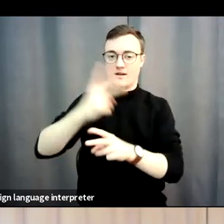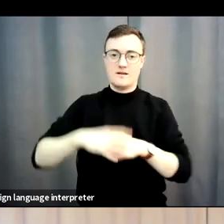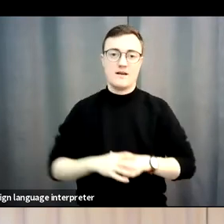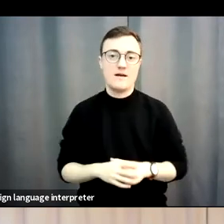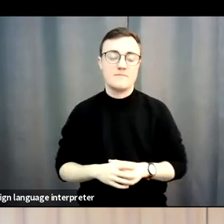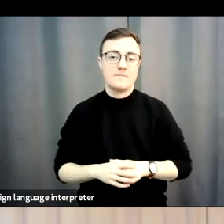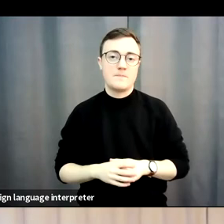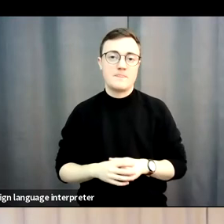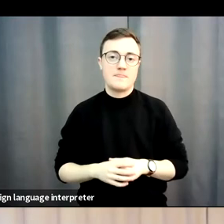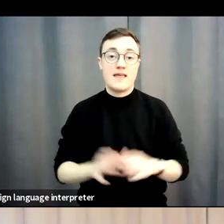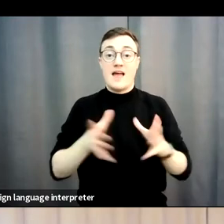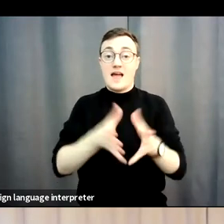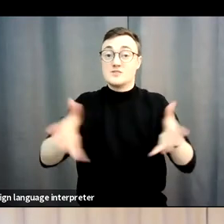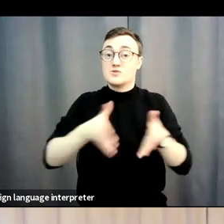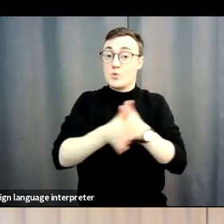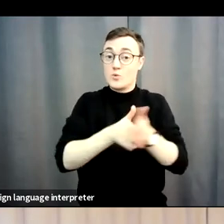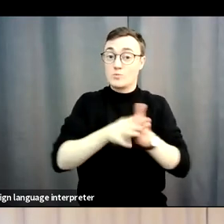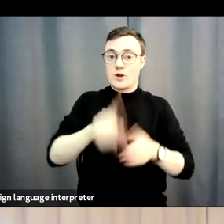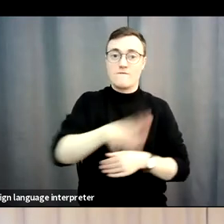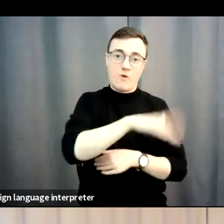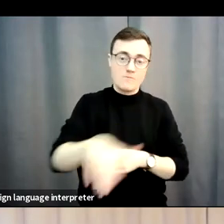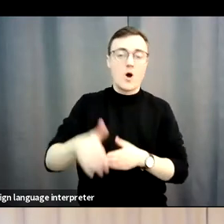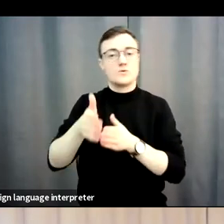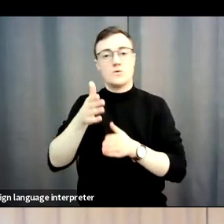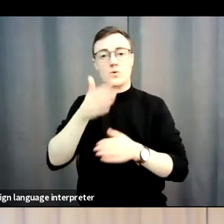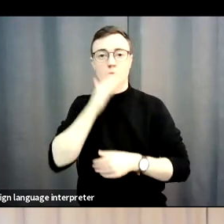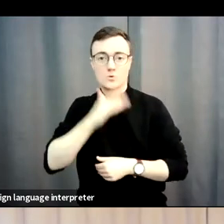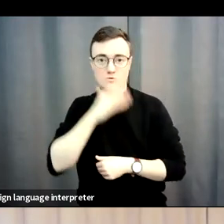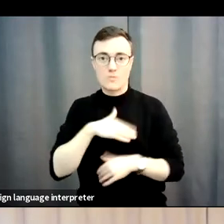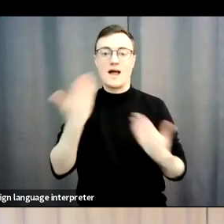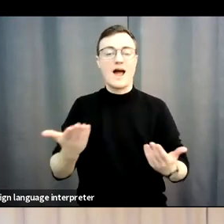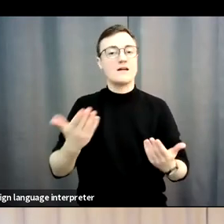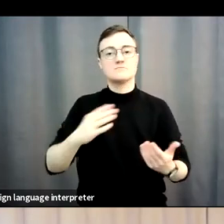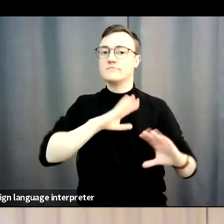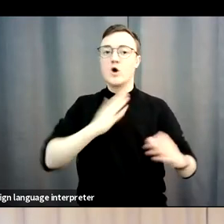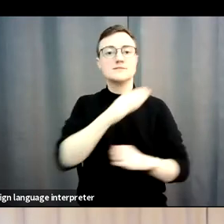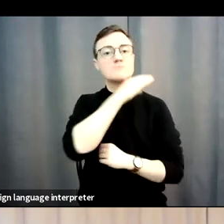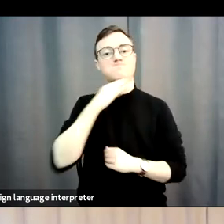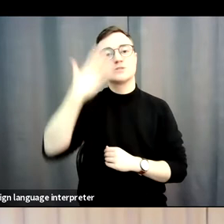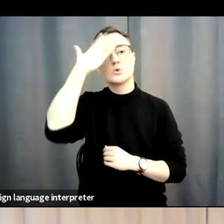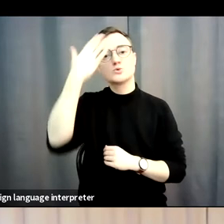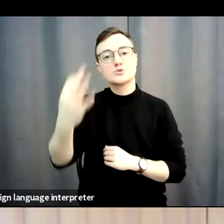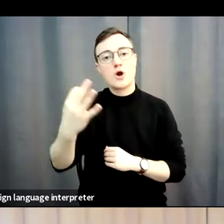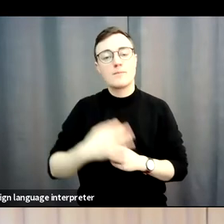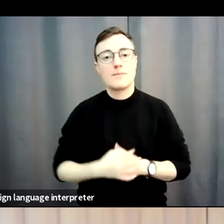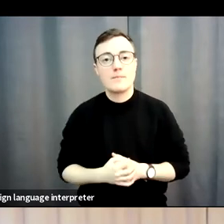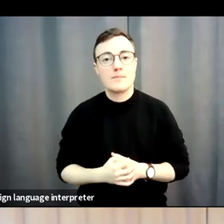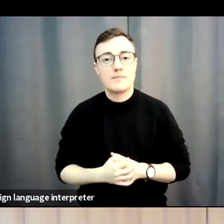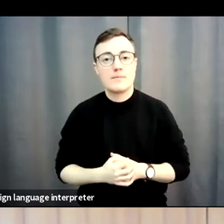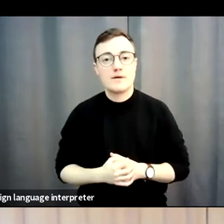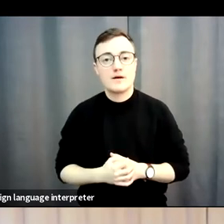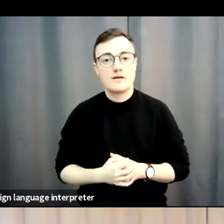recurring challenge for children and youth is the lack of sufficient knowledge and competence among key